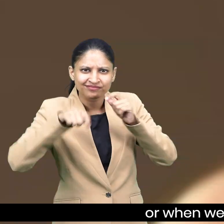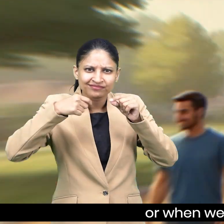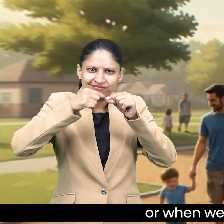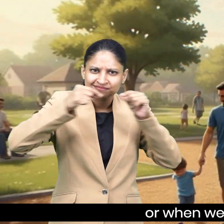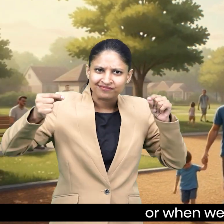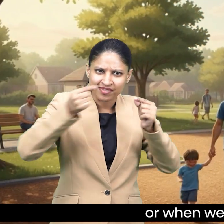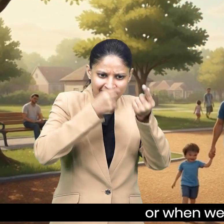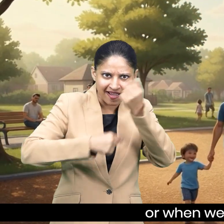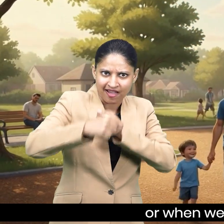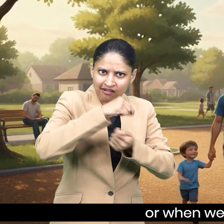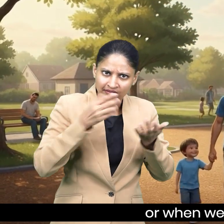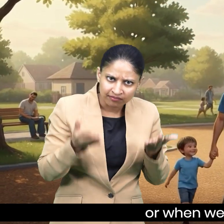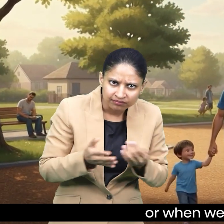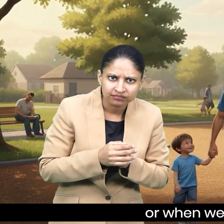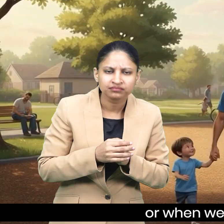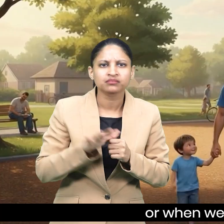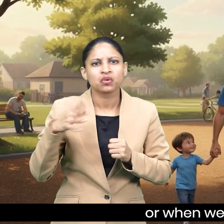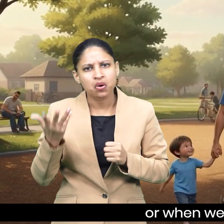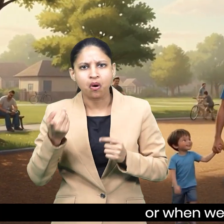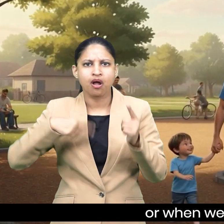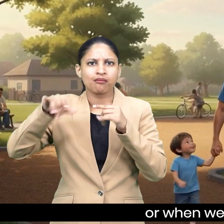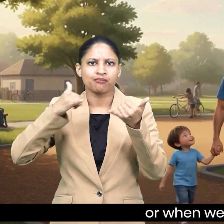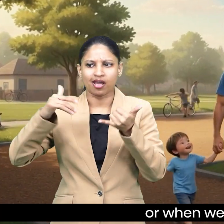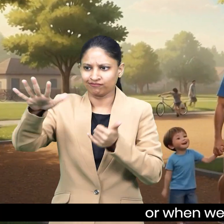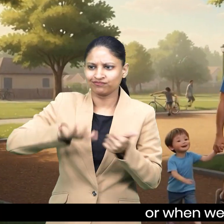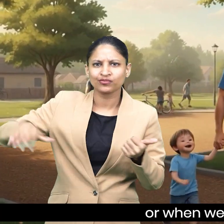or when we walk around a playground,